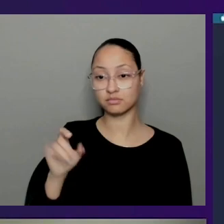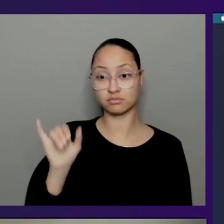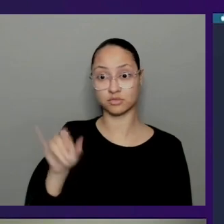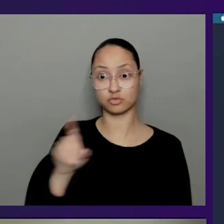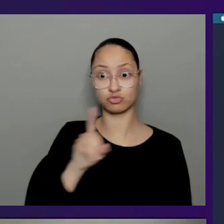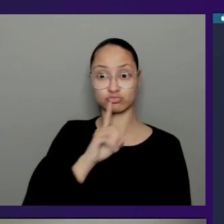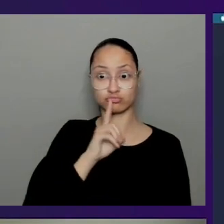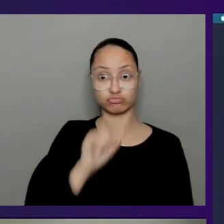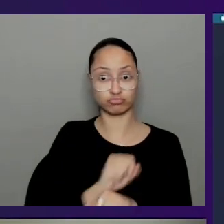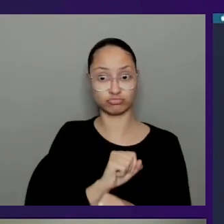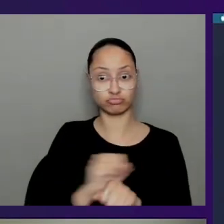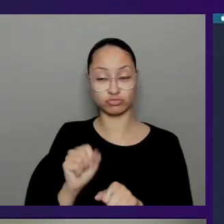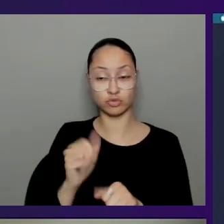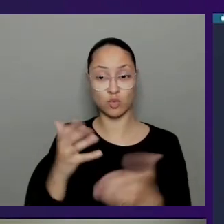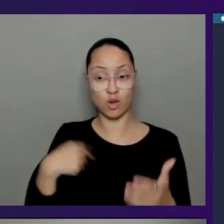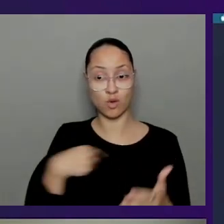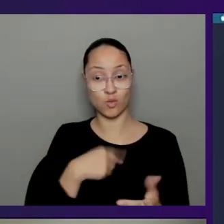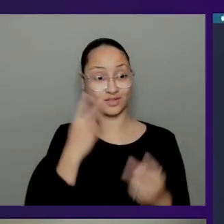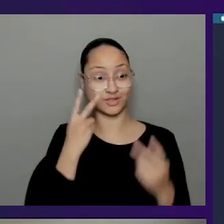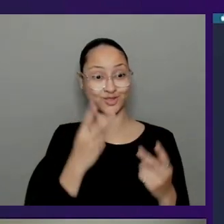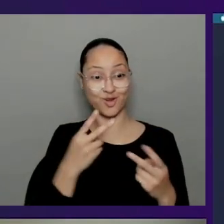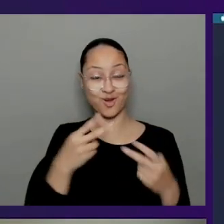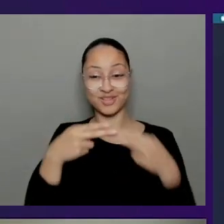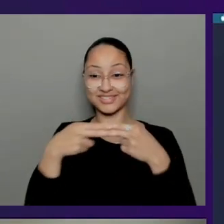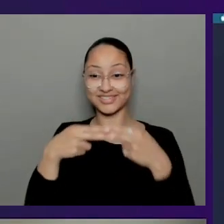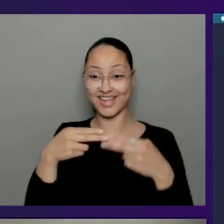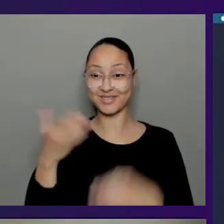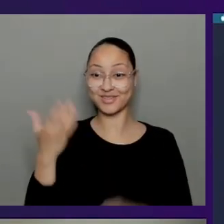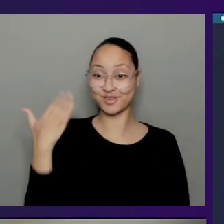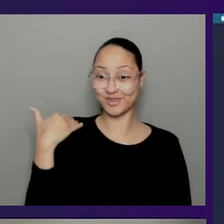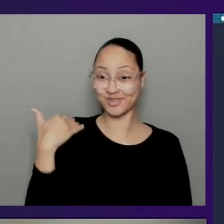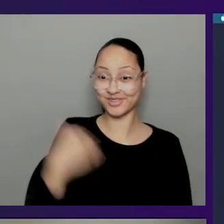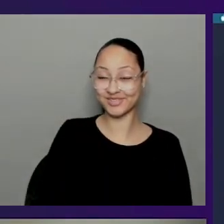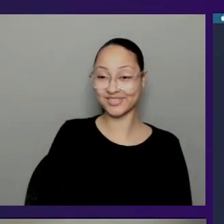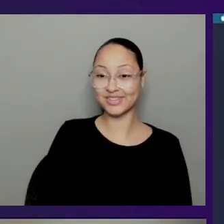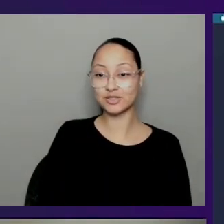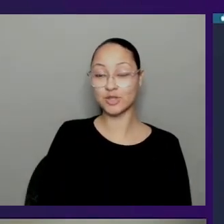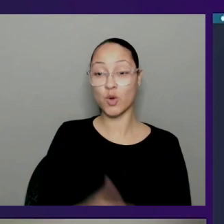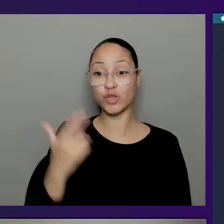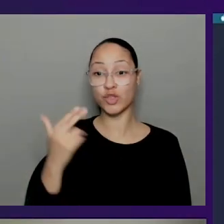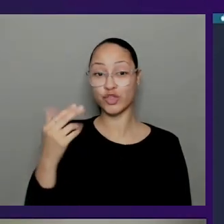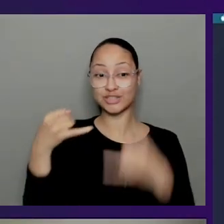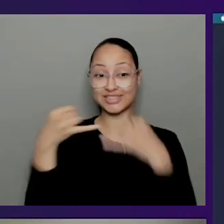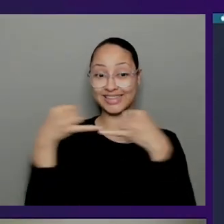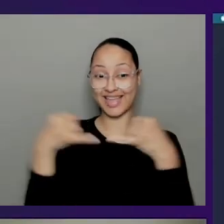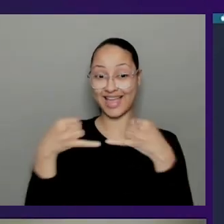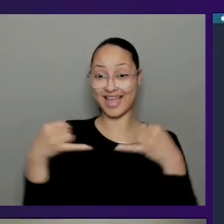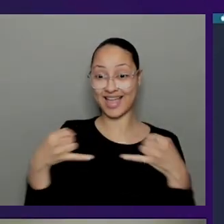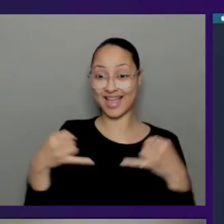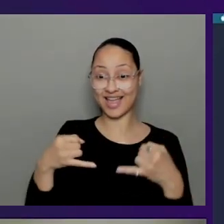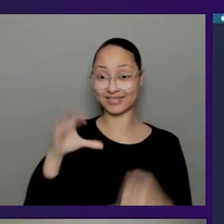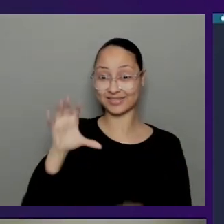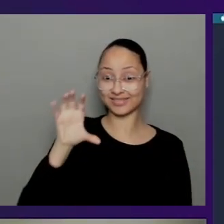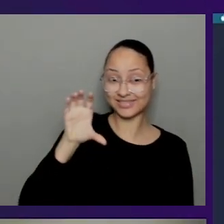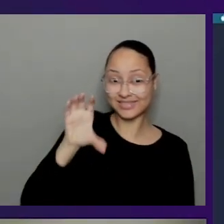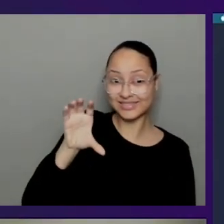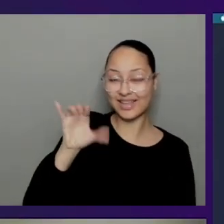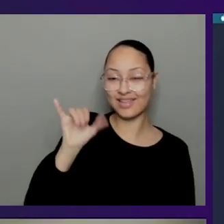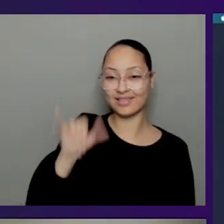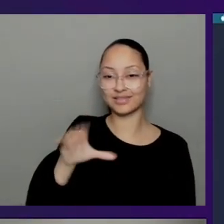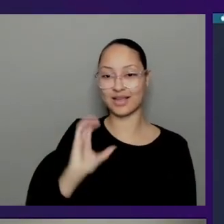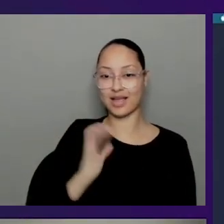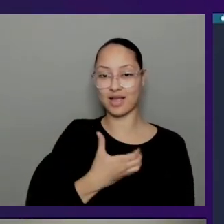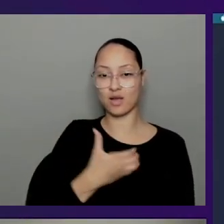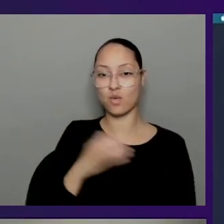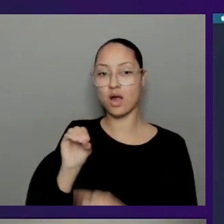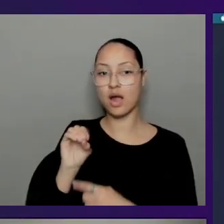what we saw on the slides earlier. So these first 13 lines are the output that we're going to be passing